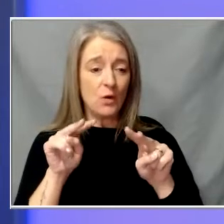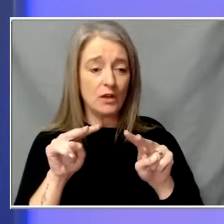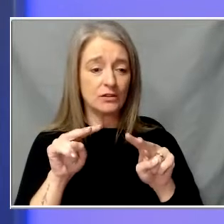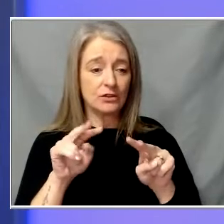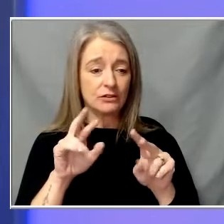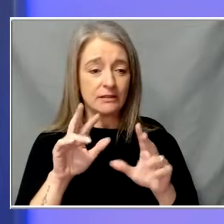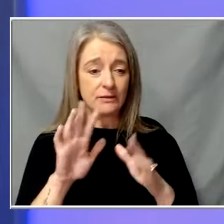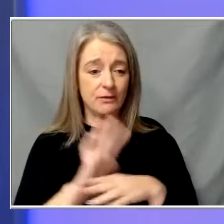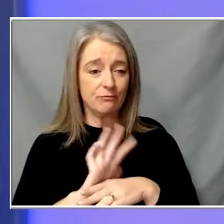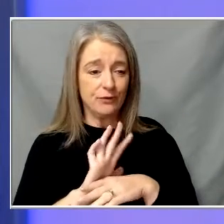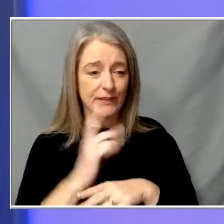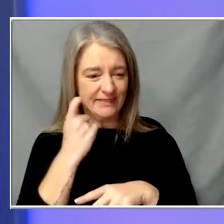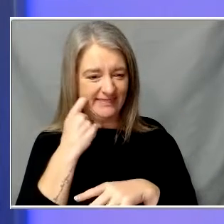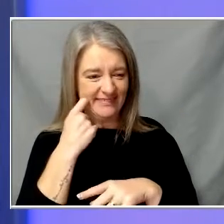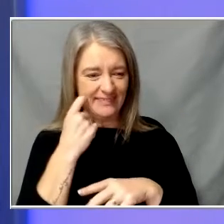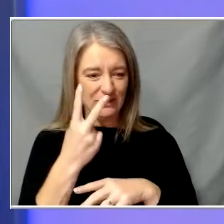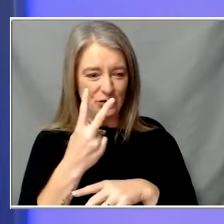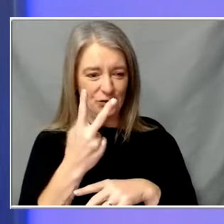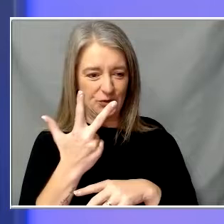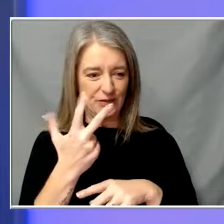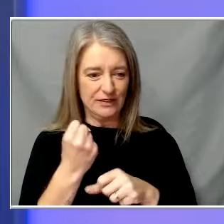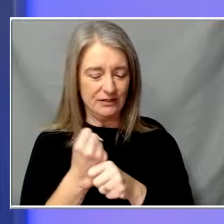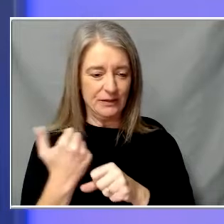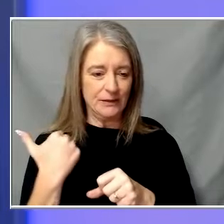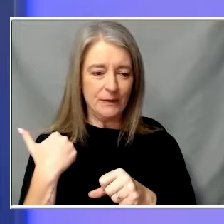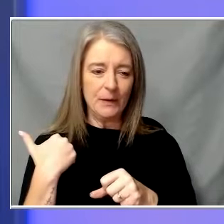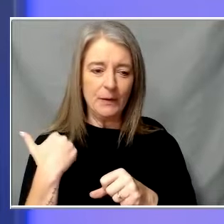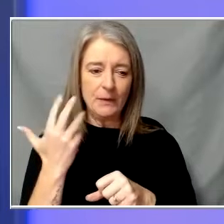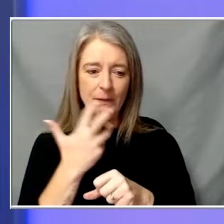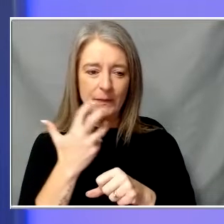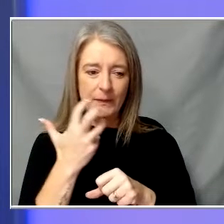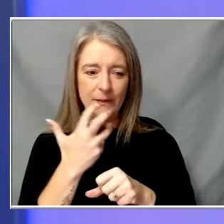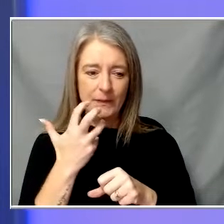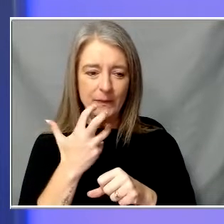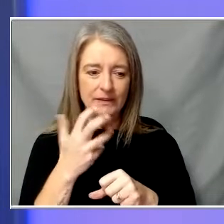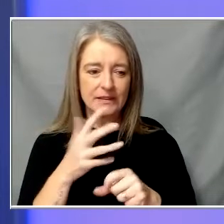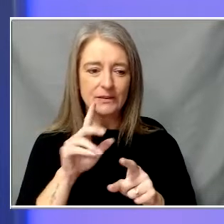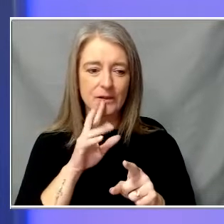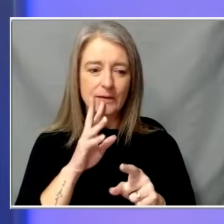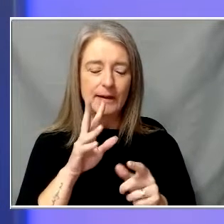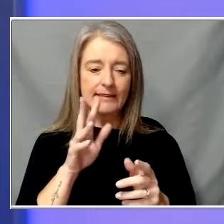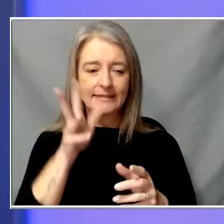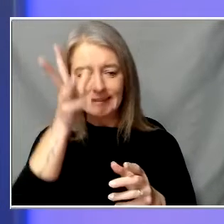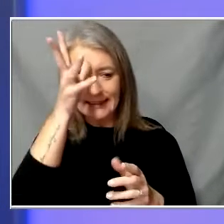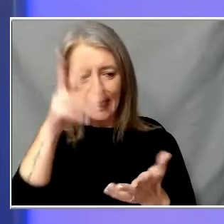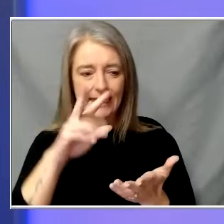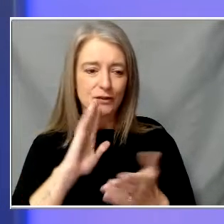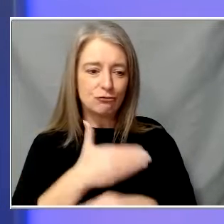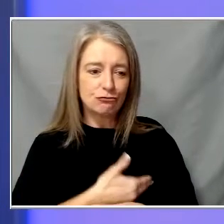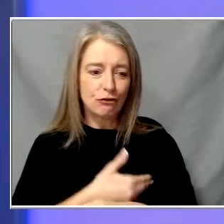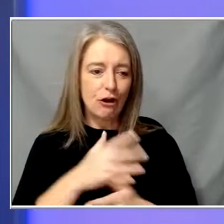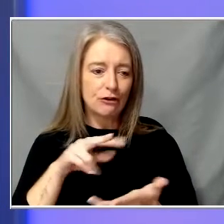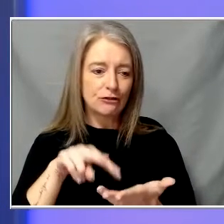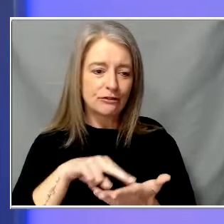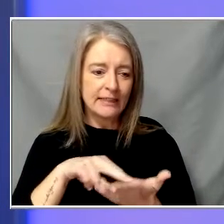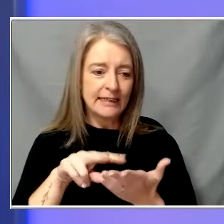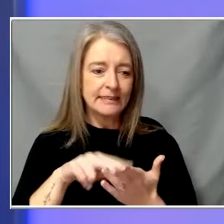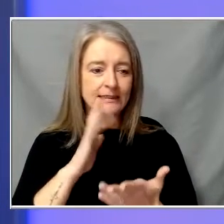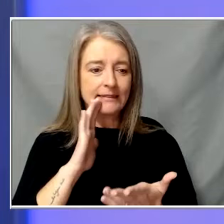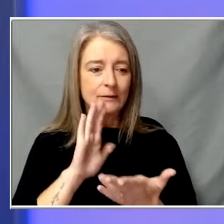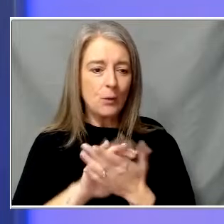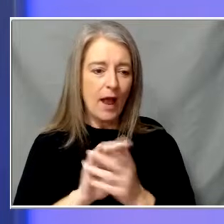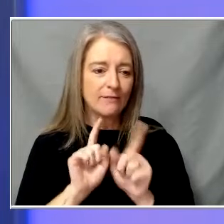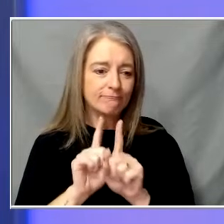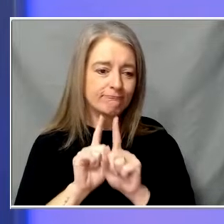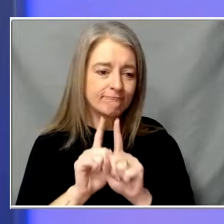where we were at 2 or 3 years ago, talking about daddy-daughter dances and being able to spend time with my wife and going hunting with my son.